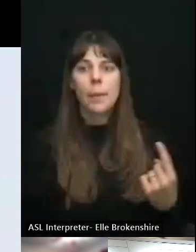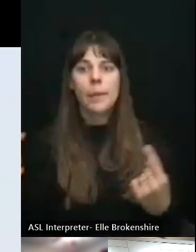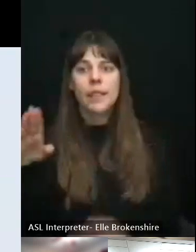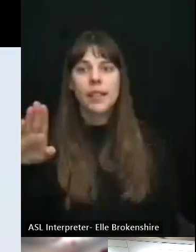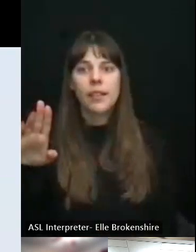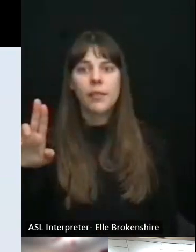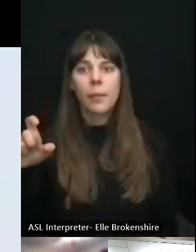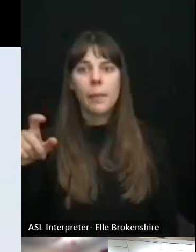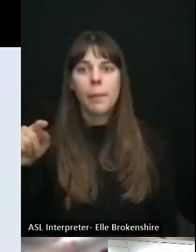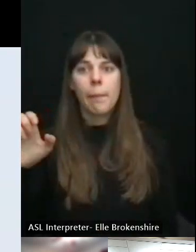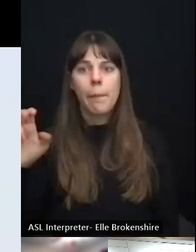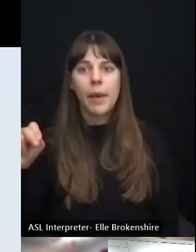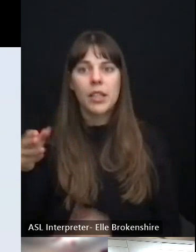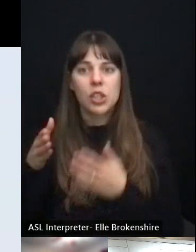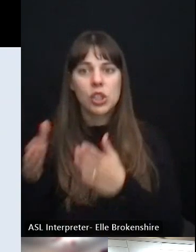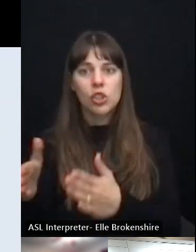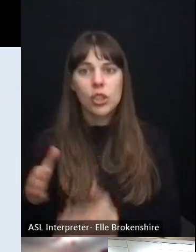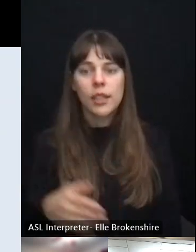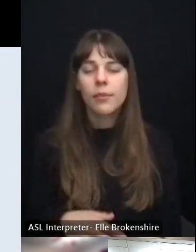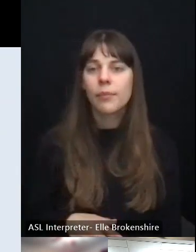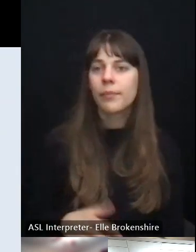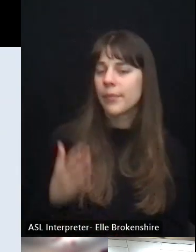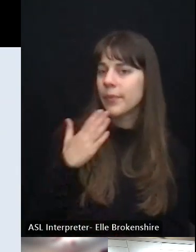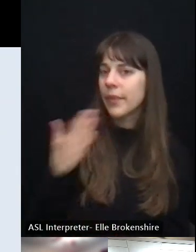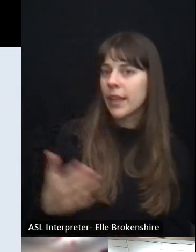you. Thank you.